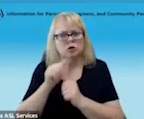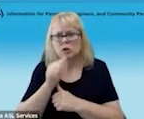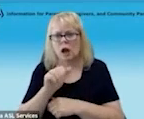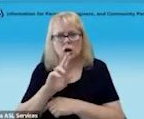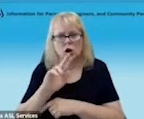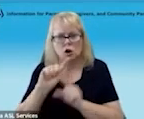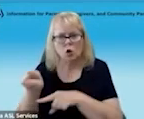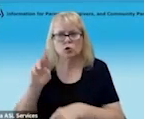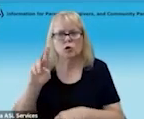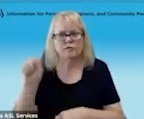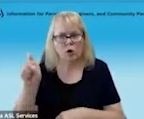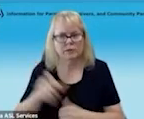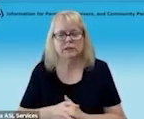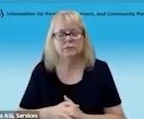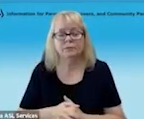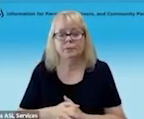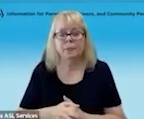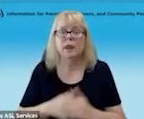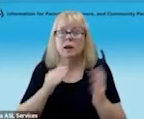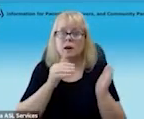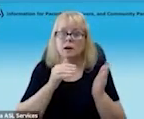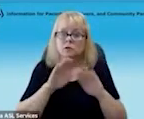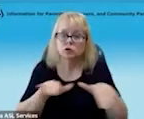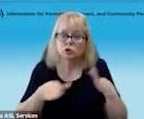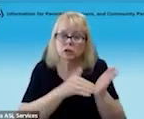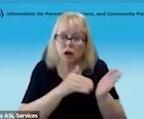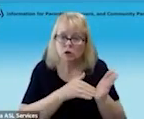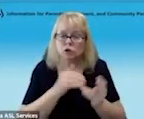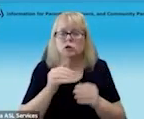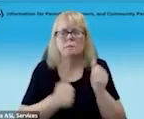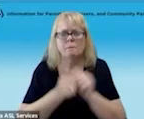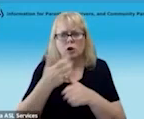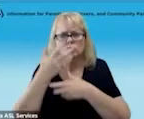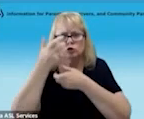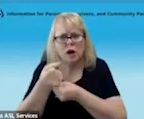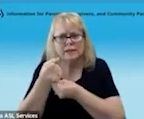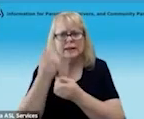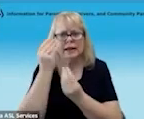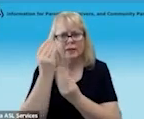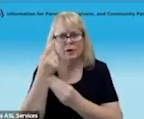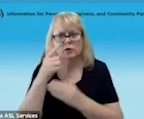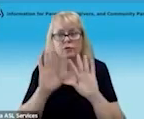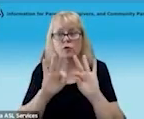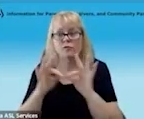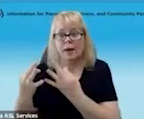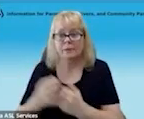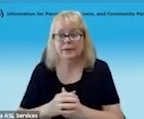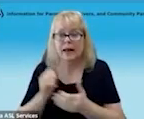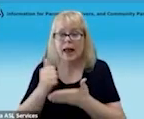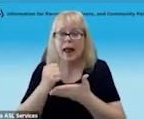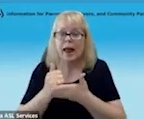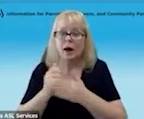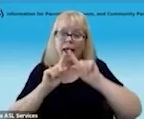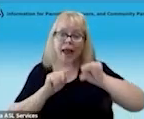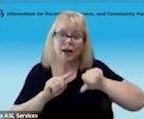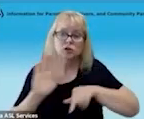flu vaccination in their doctor's office. This is compared to very low percentages of children this age who are vaccinated at a pharmacy.